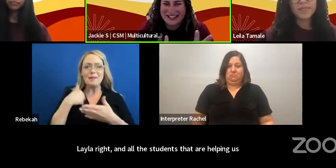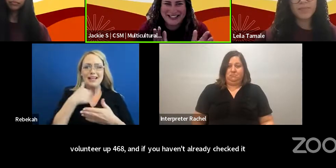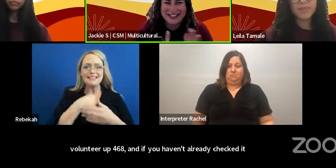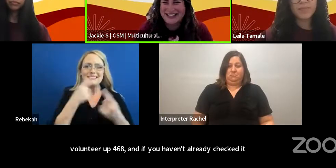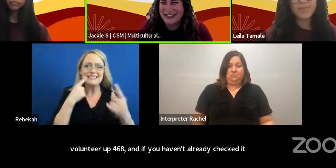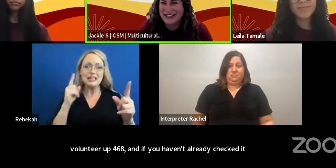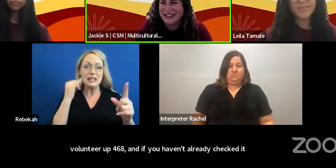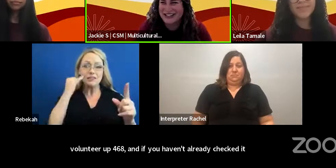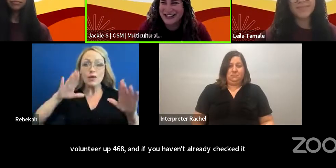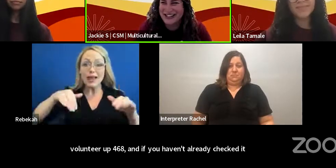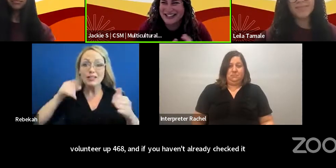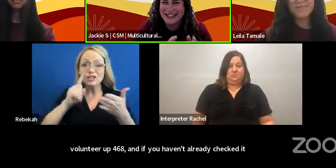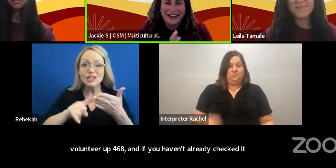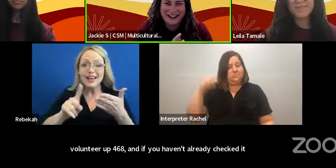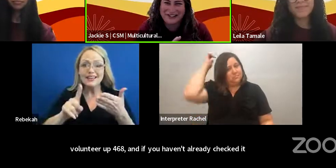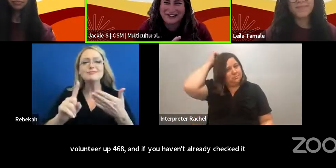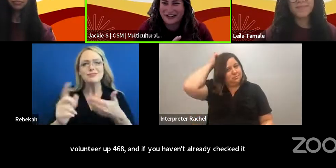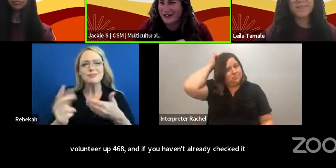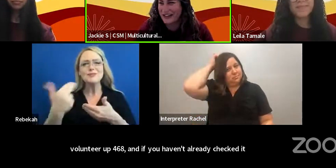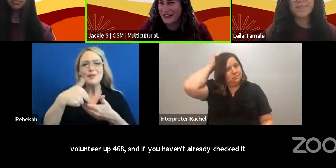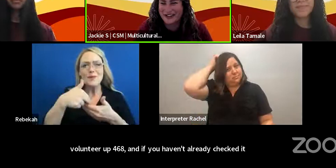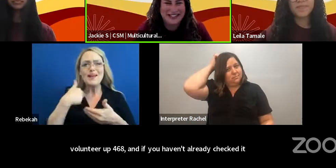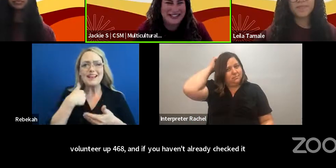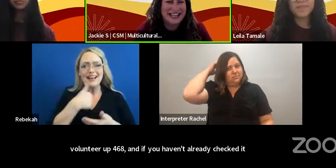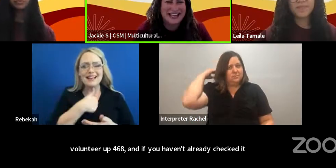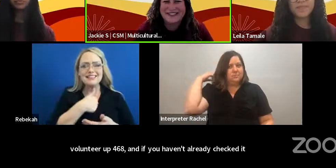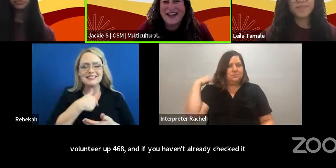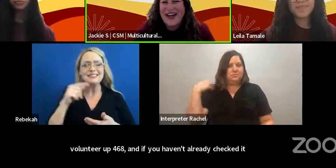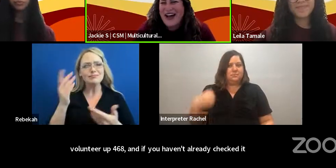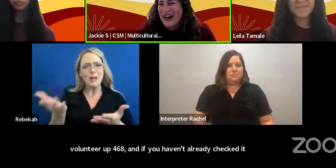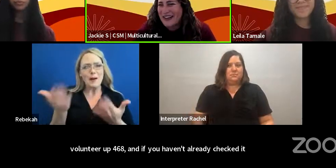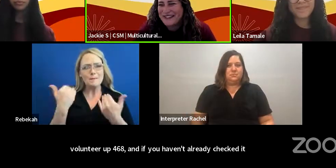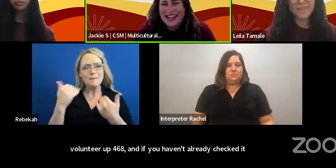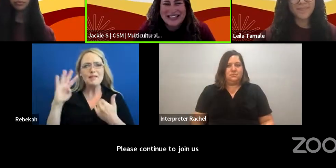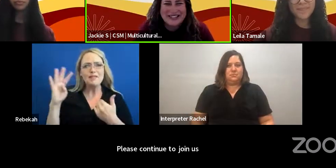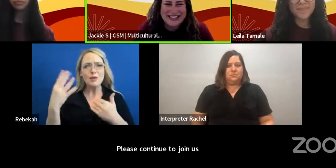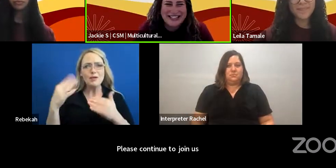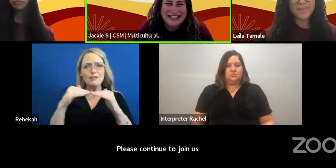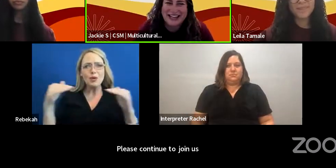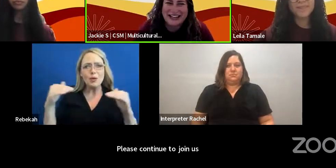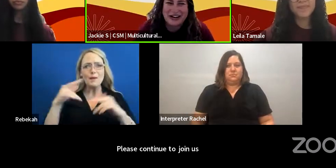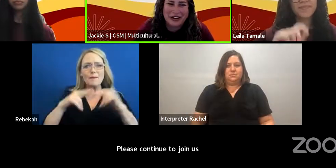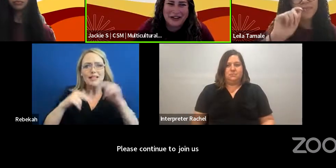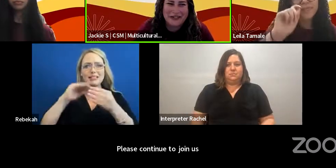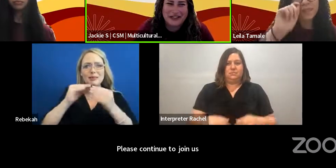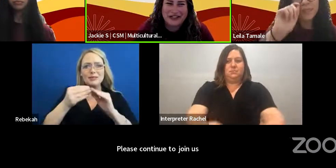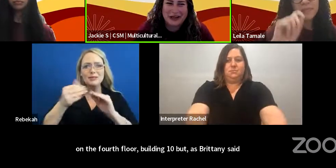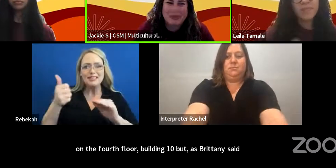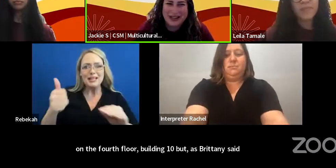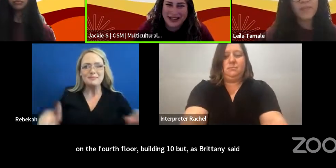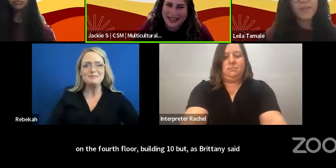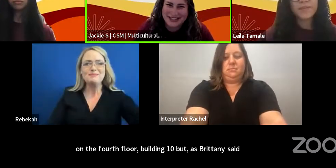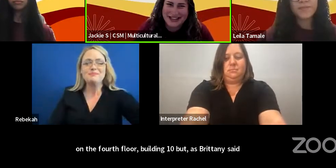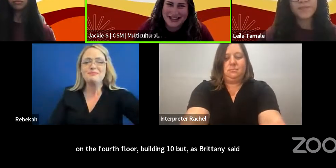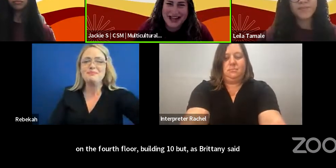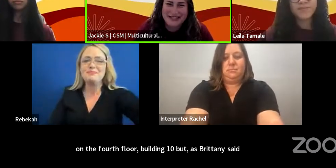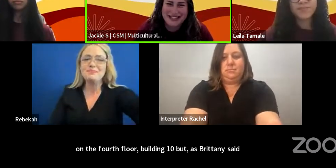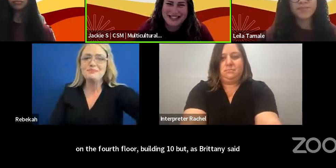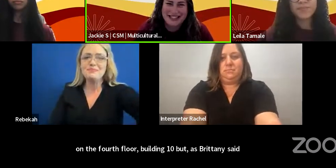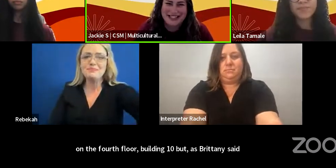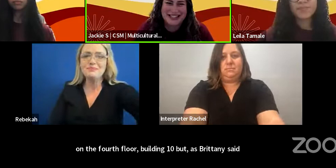out, please continue to join us on the fourth floor of Building 10. But as Brittany said, in honor of the CRP legacy,